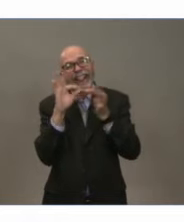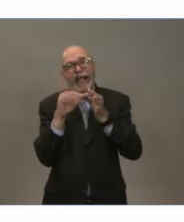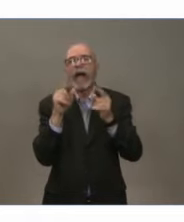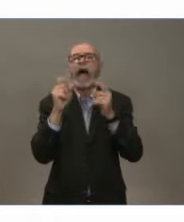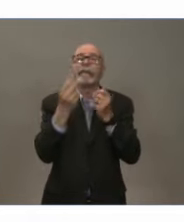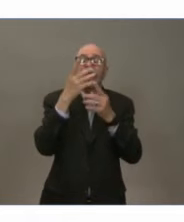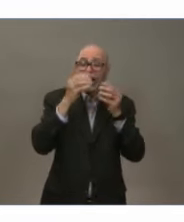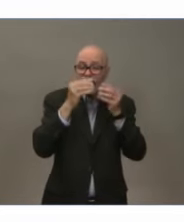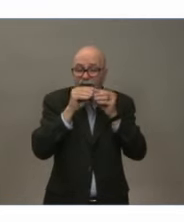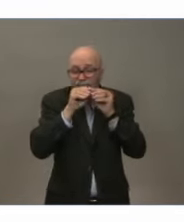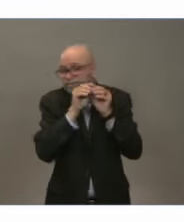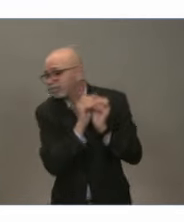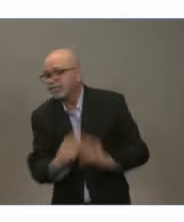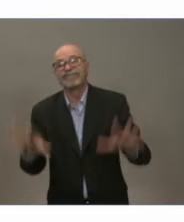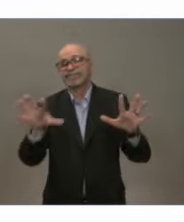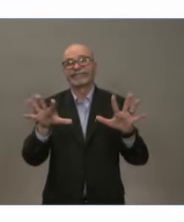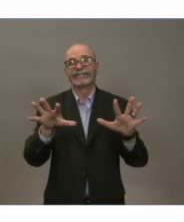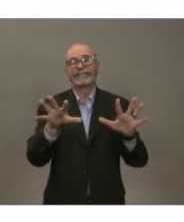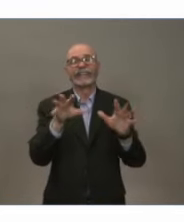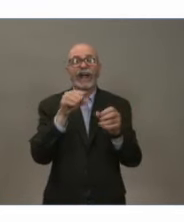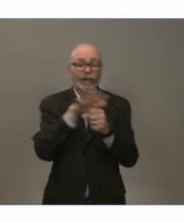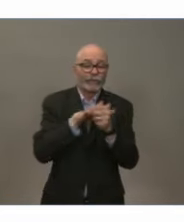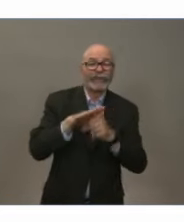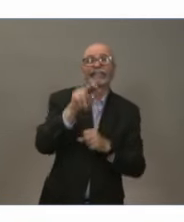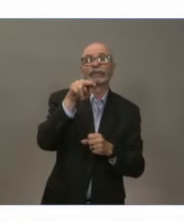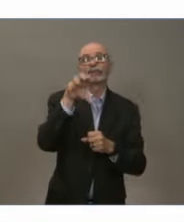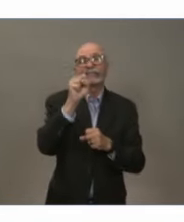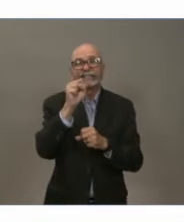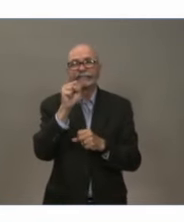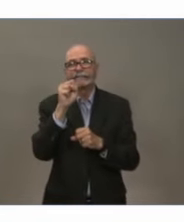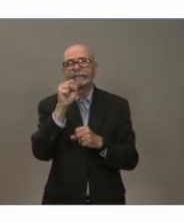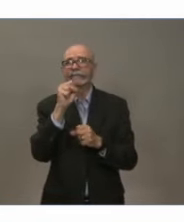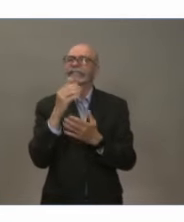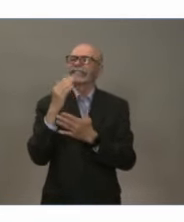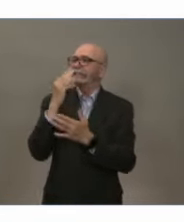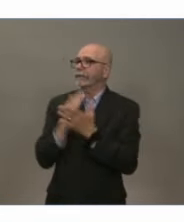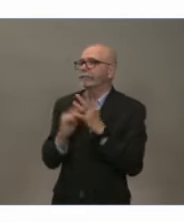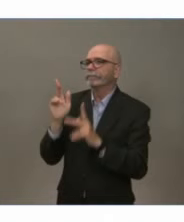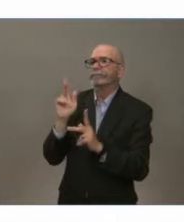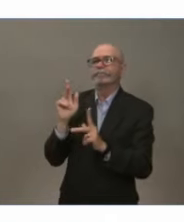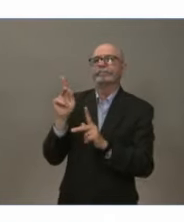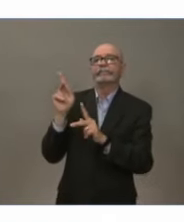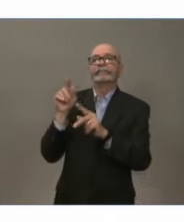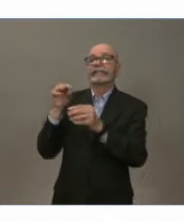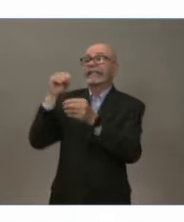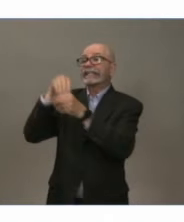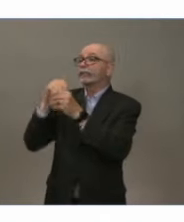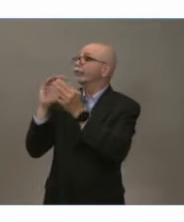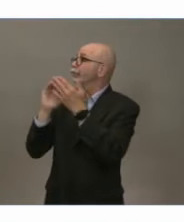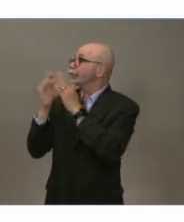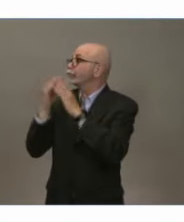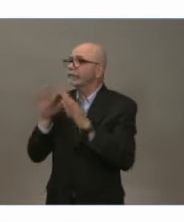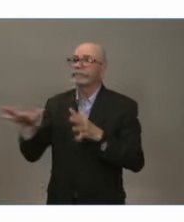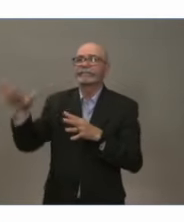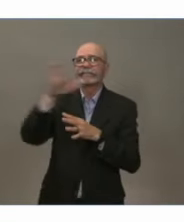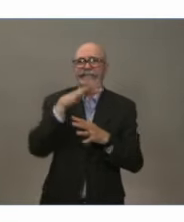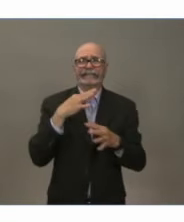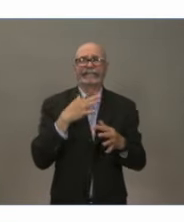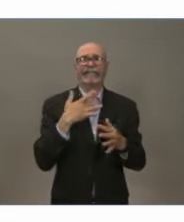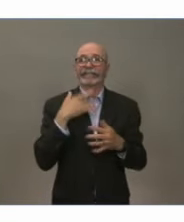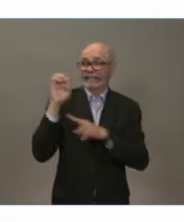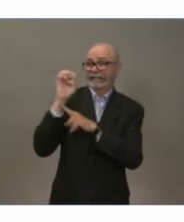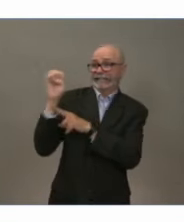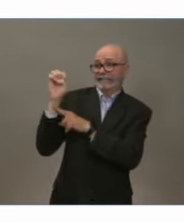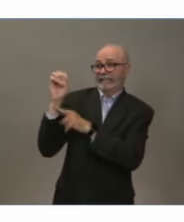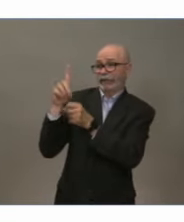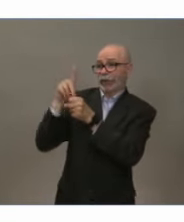in Nova Scotia. We have a significant number of cases happening in communities in the East Dartmouth area. And